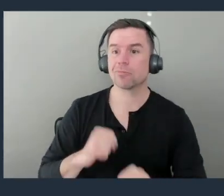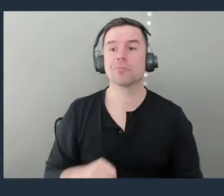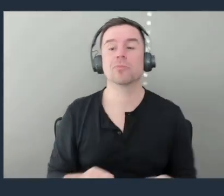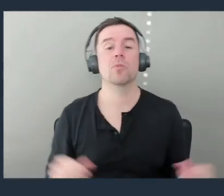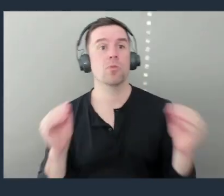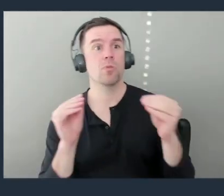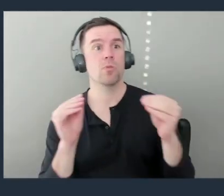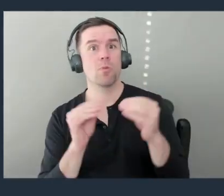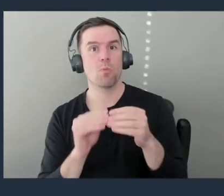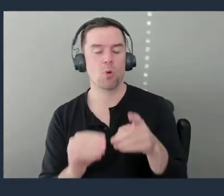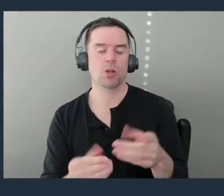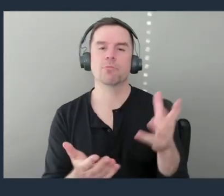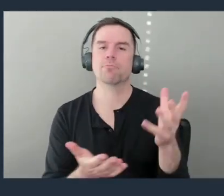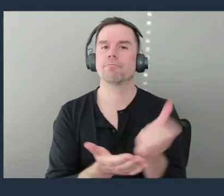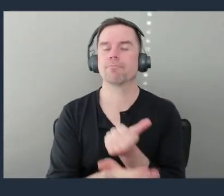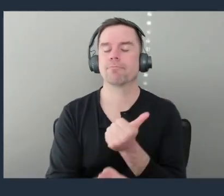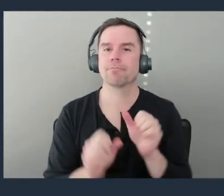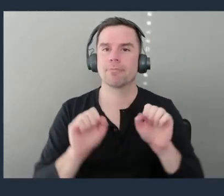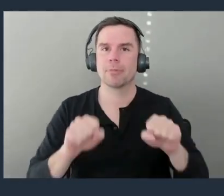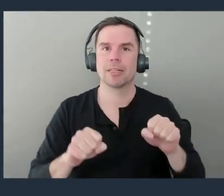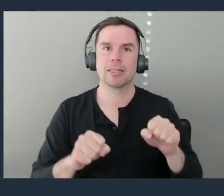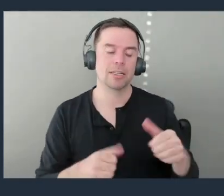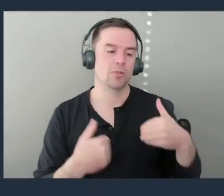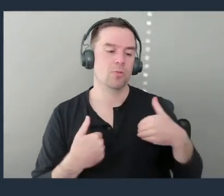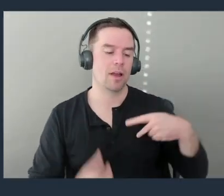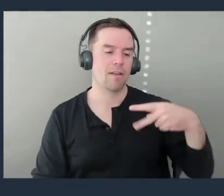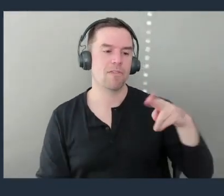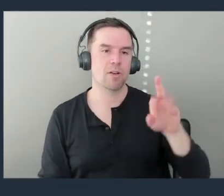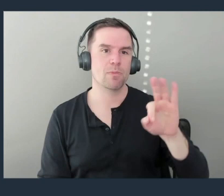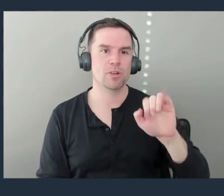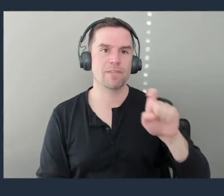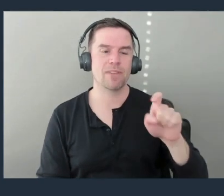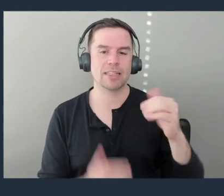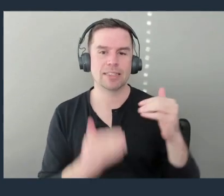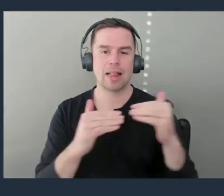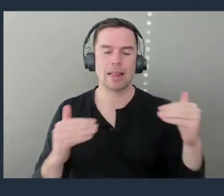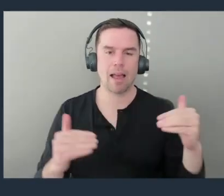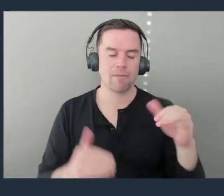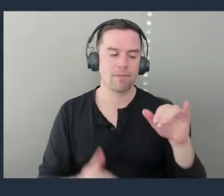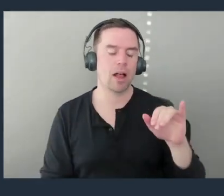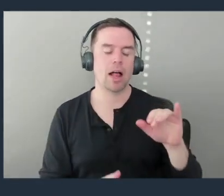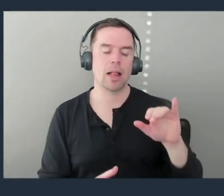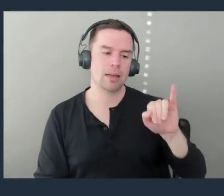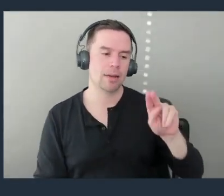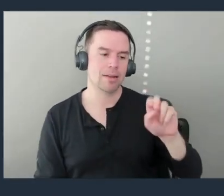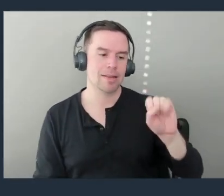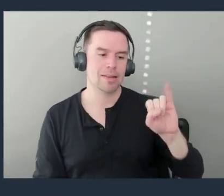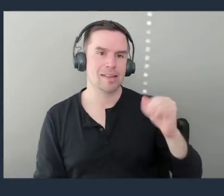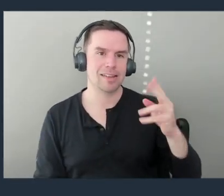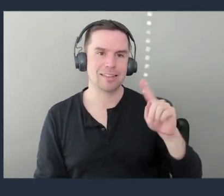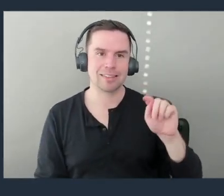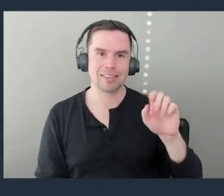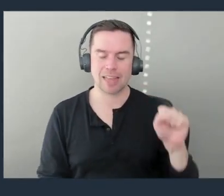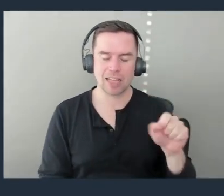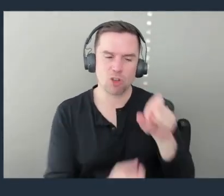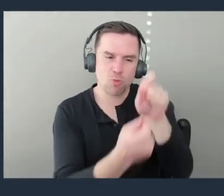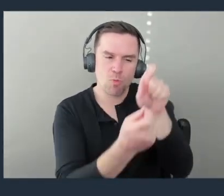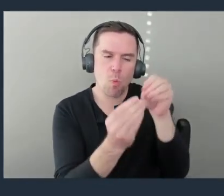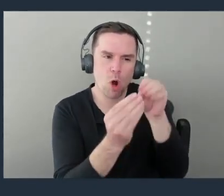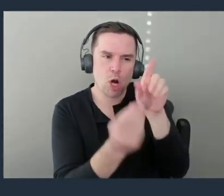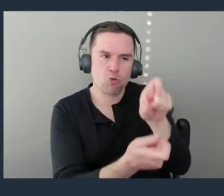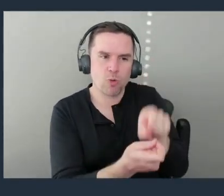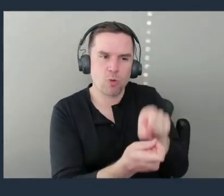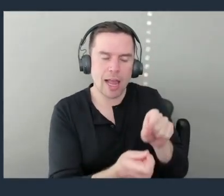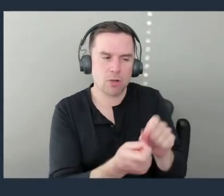ability to gain prefix level insights, which allows you to see granular usage within large shared buckets and eases the task